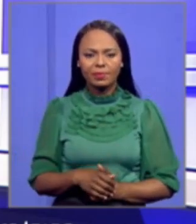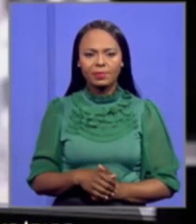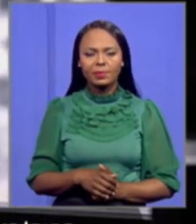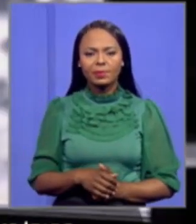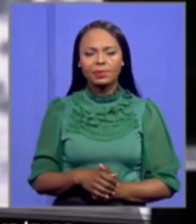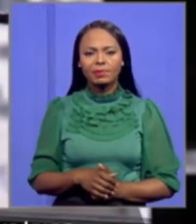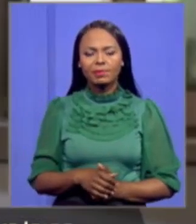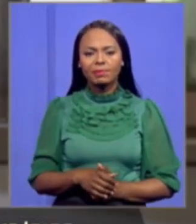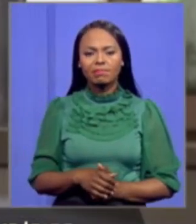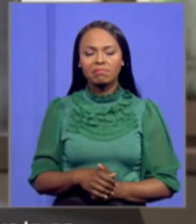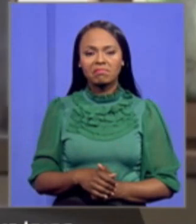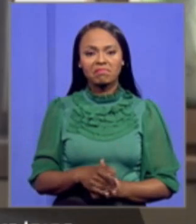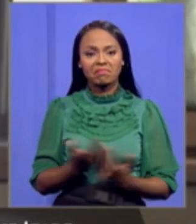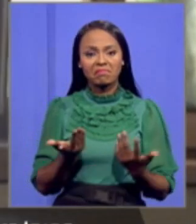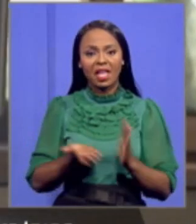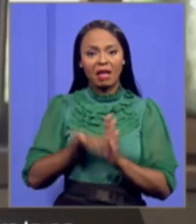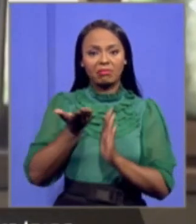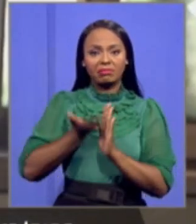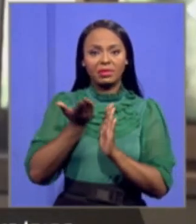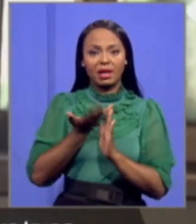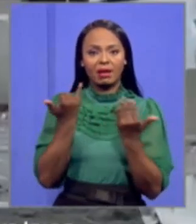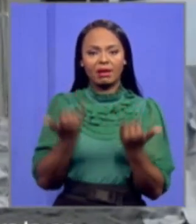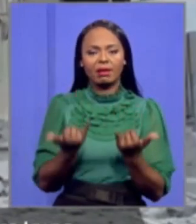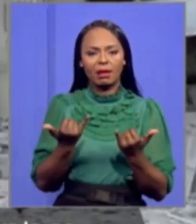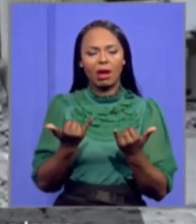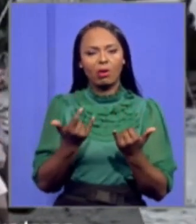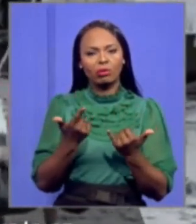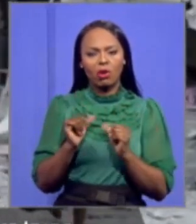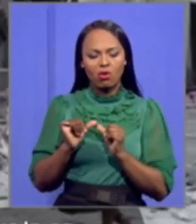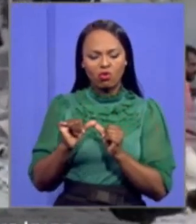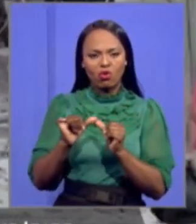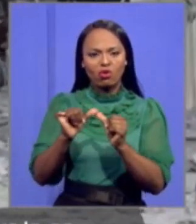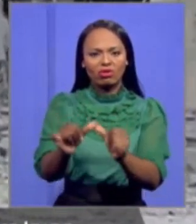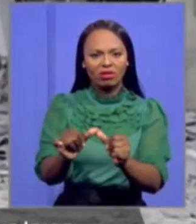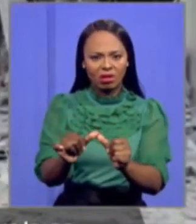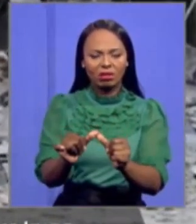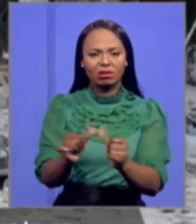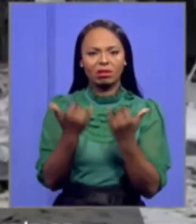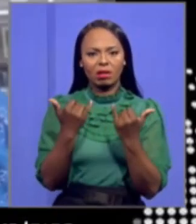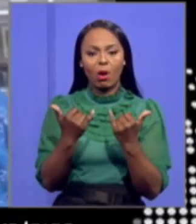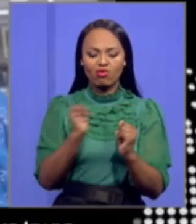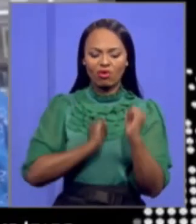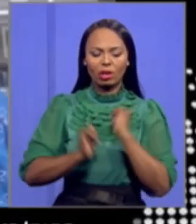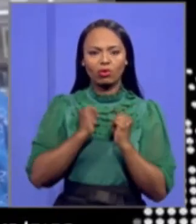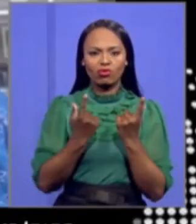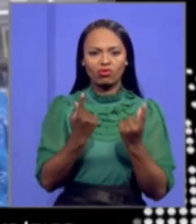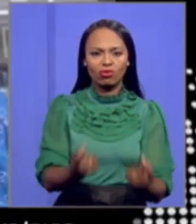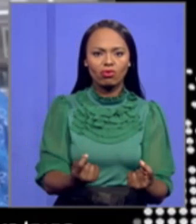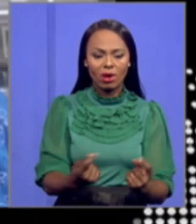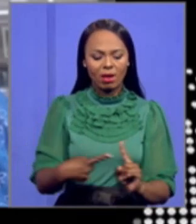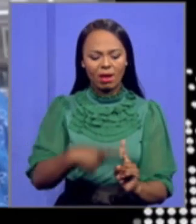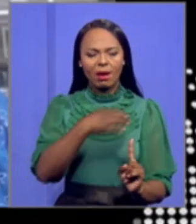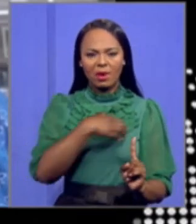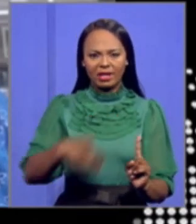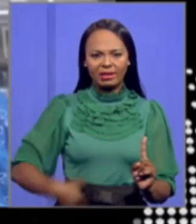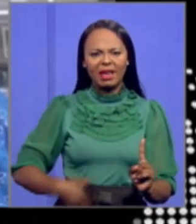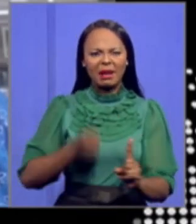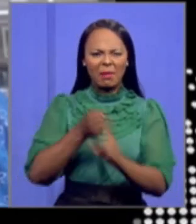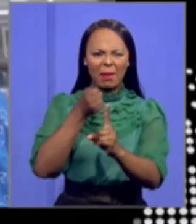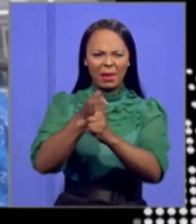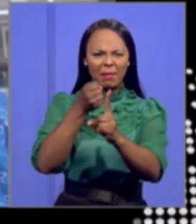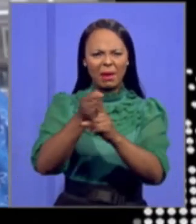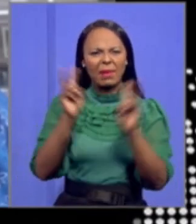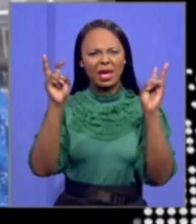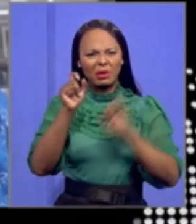It's a development that is consistent with the action that the president has been calling for, that